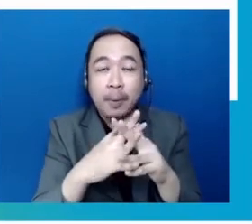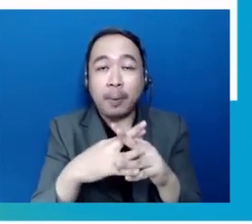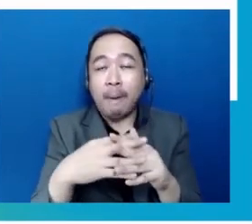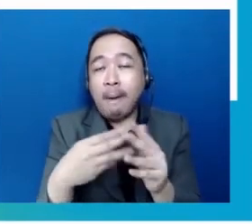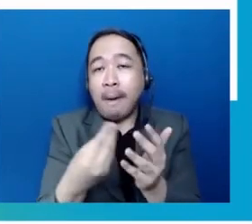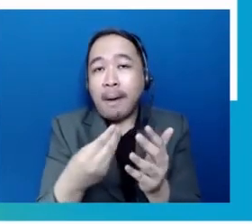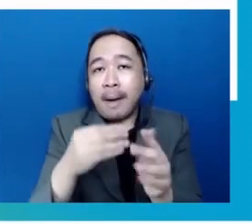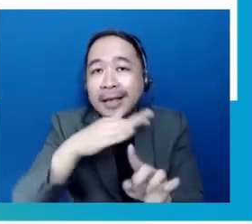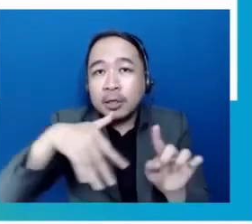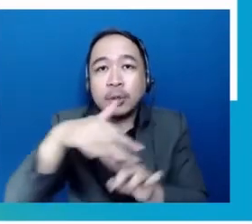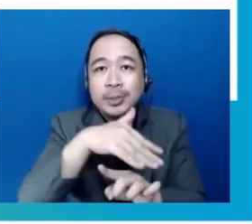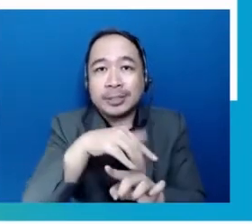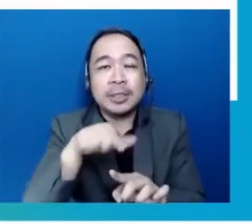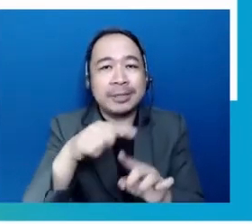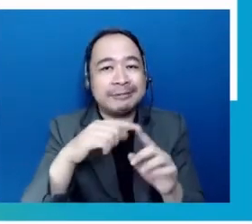as one option,